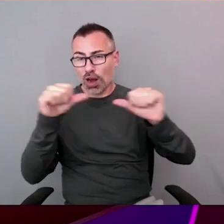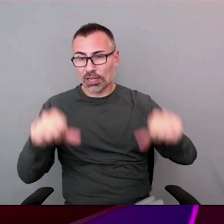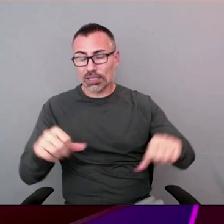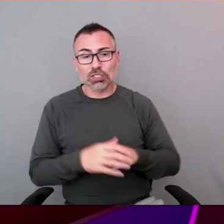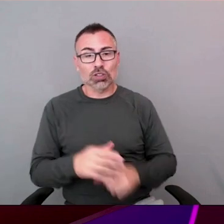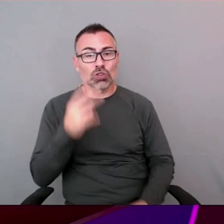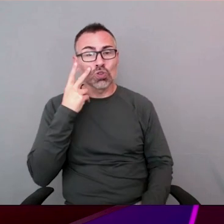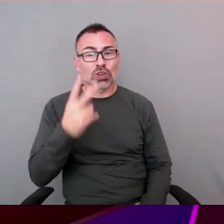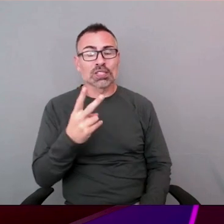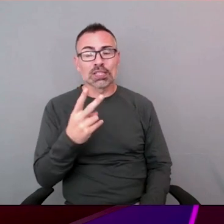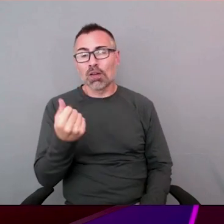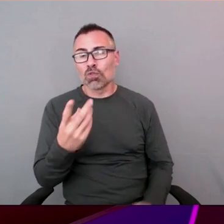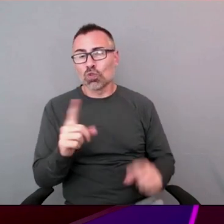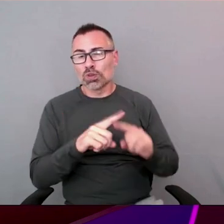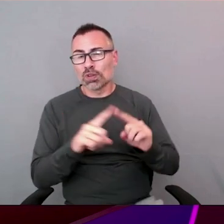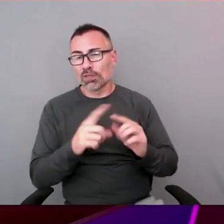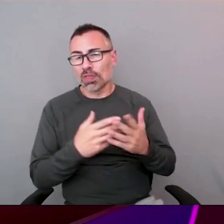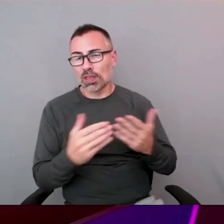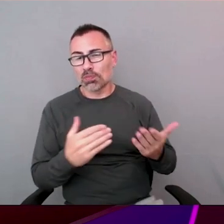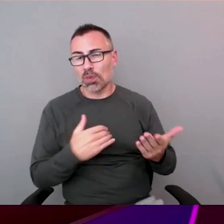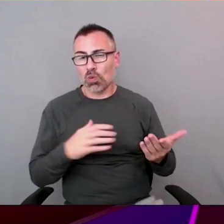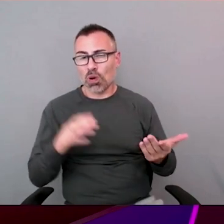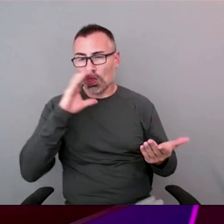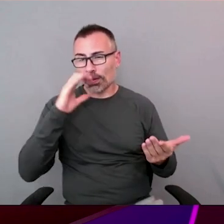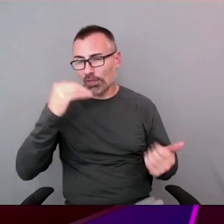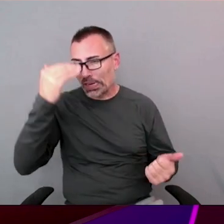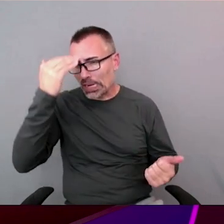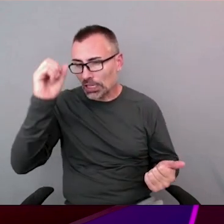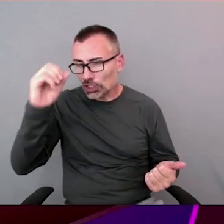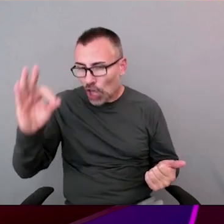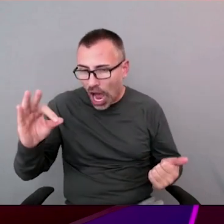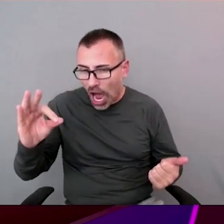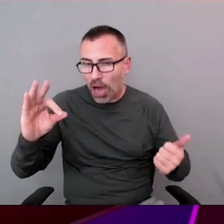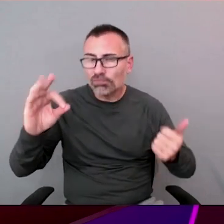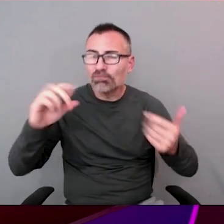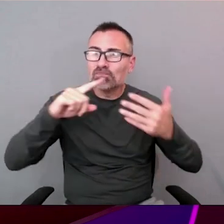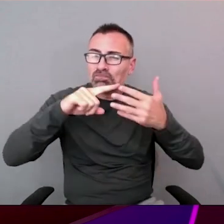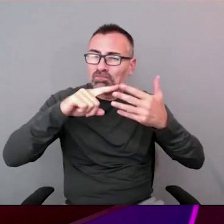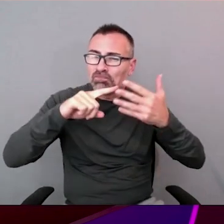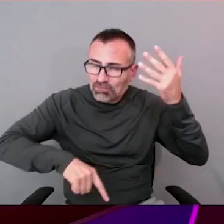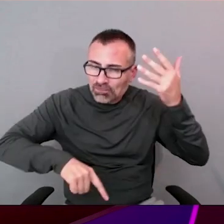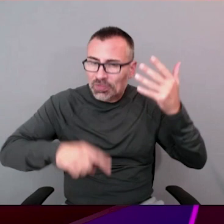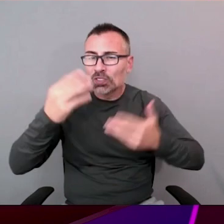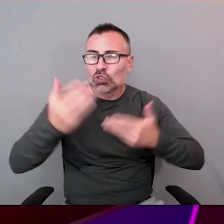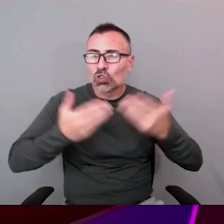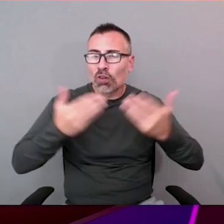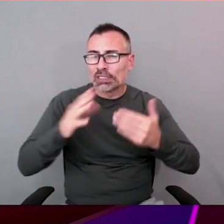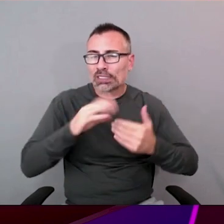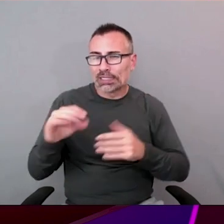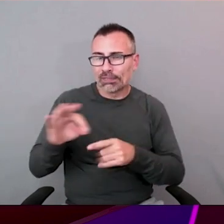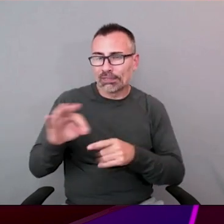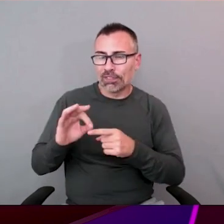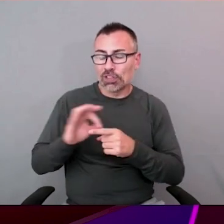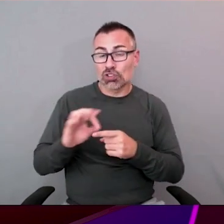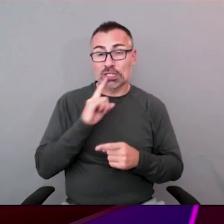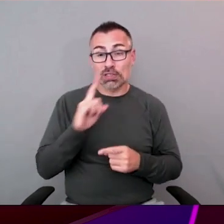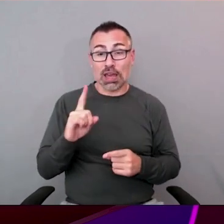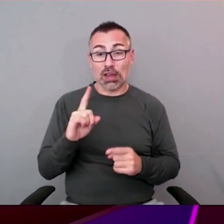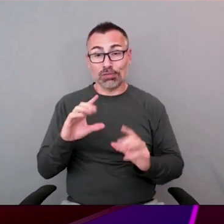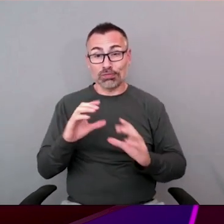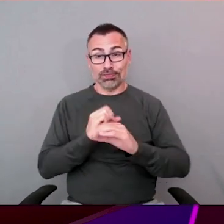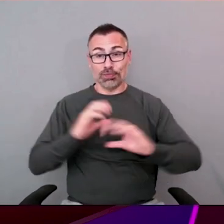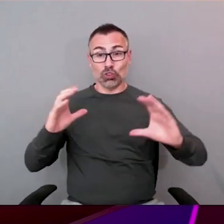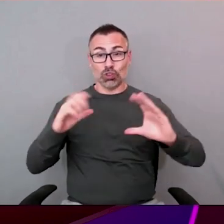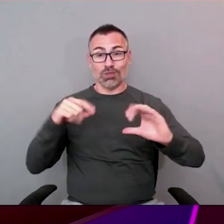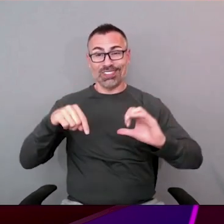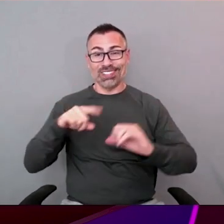things, but we're looking for knowledge of, and we're going to list all of the services and major features that are in scope for the exam. And